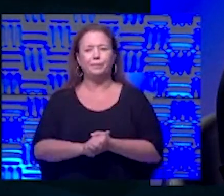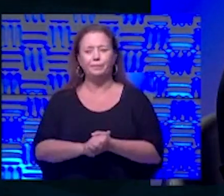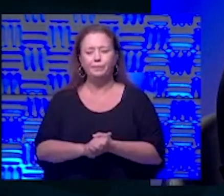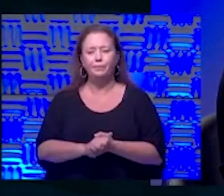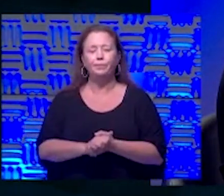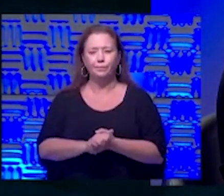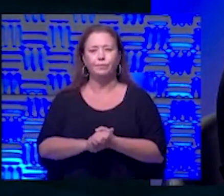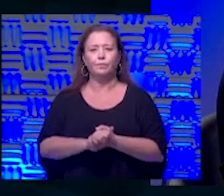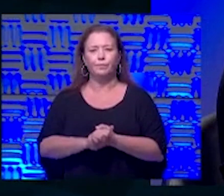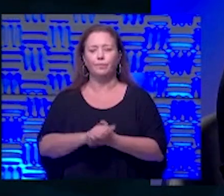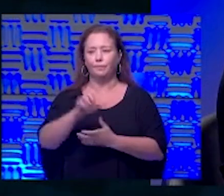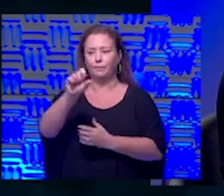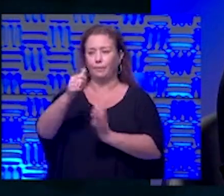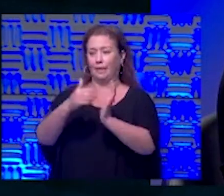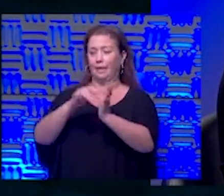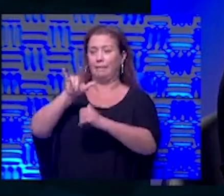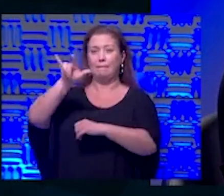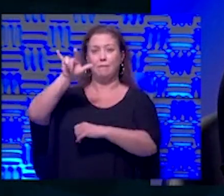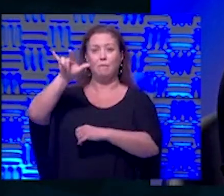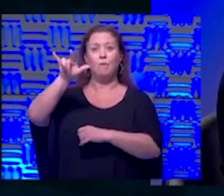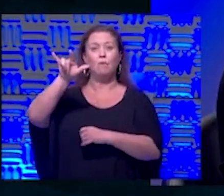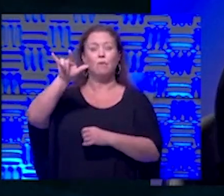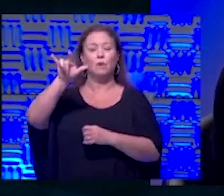Yeah, certainly. You know, again, at the airport,